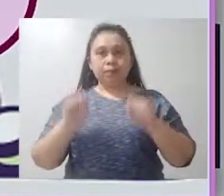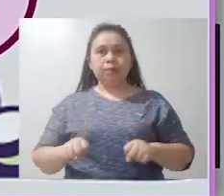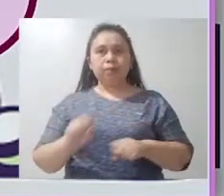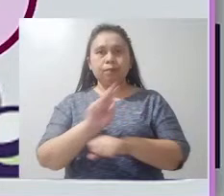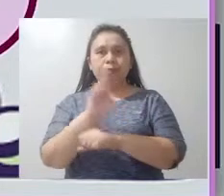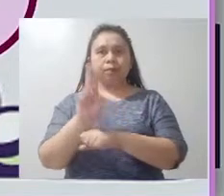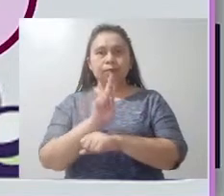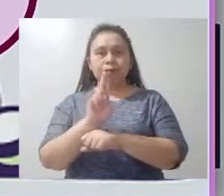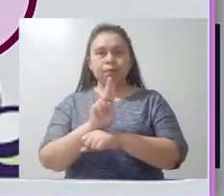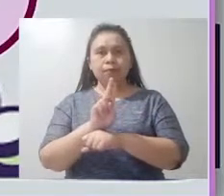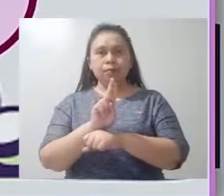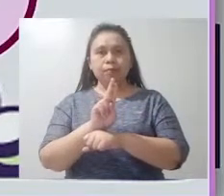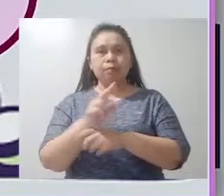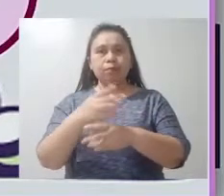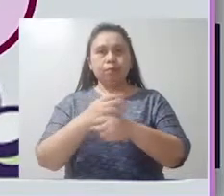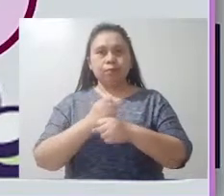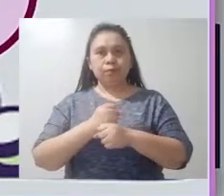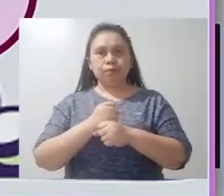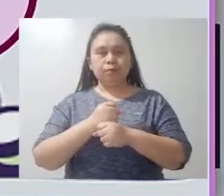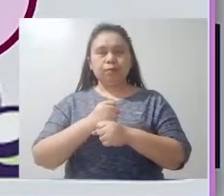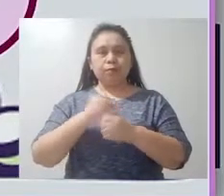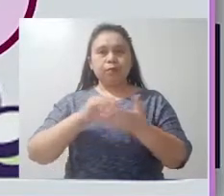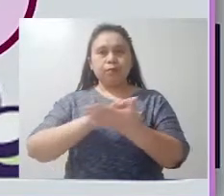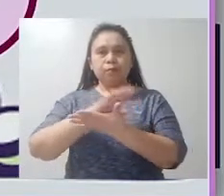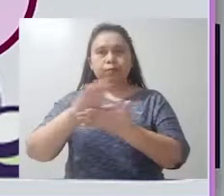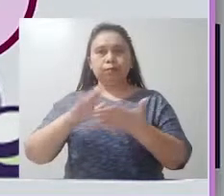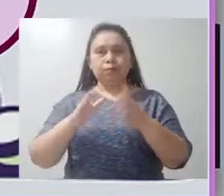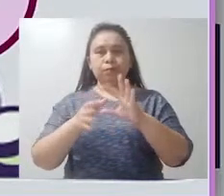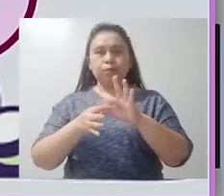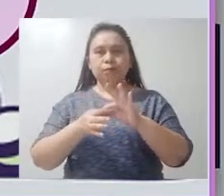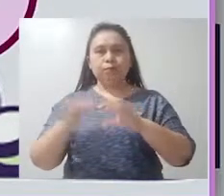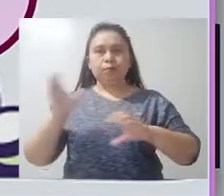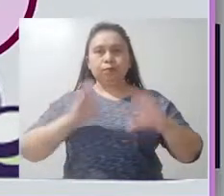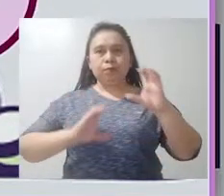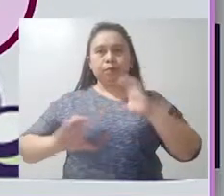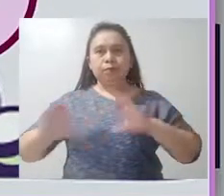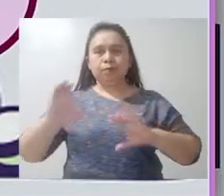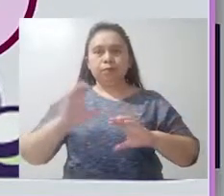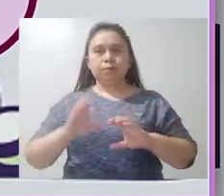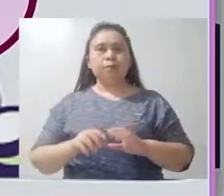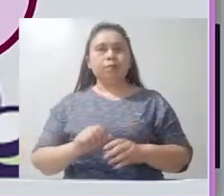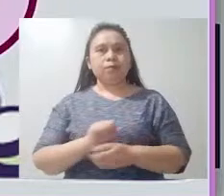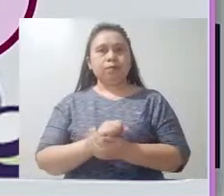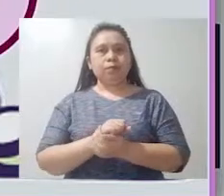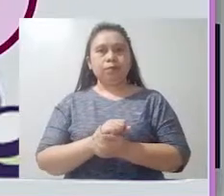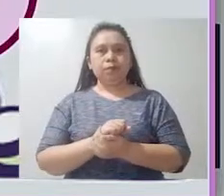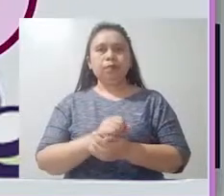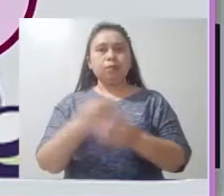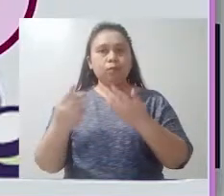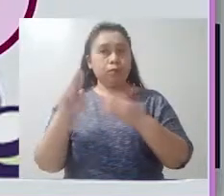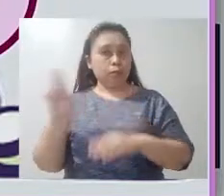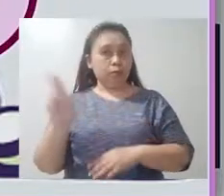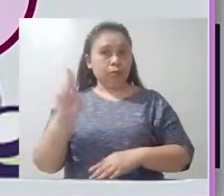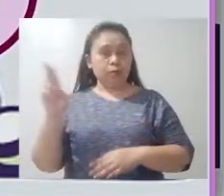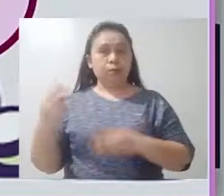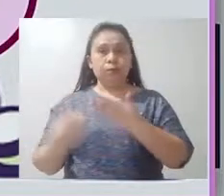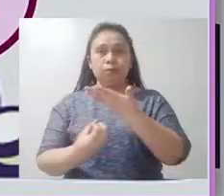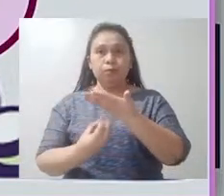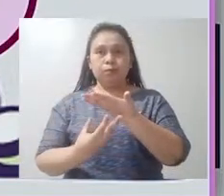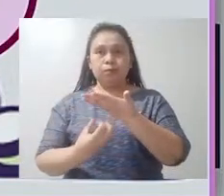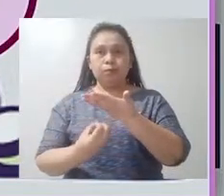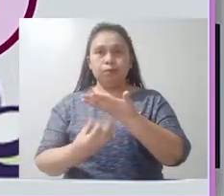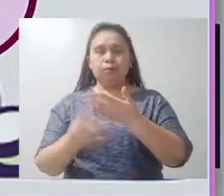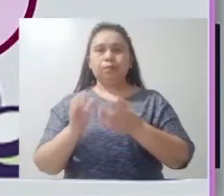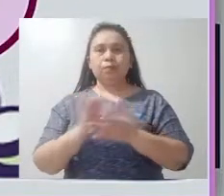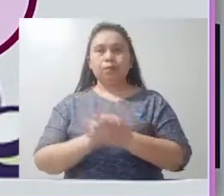a container to hold solutions of chemicals. It is designed for uniform heating and